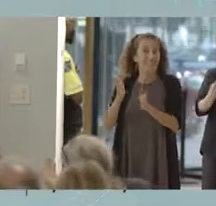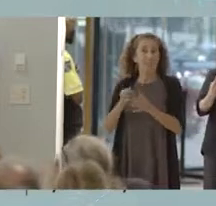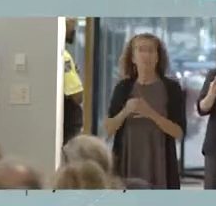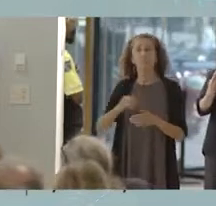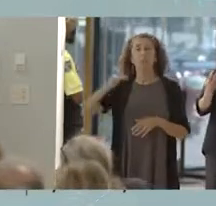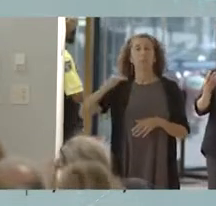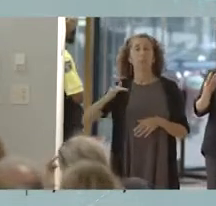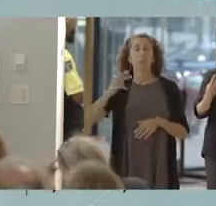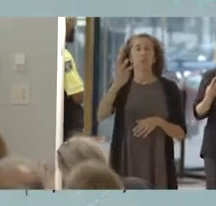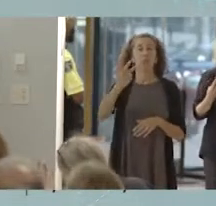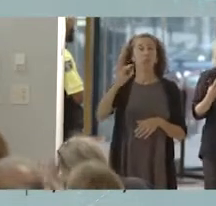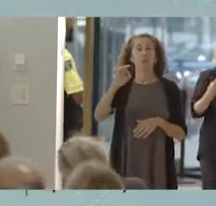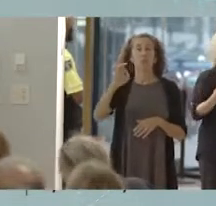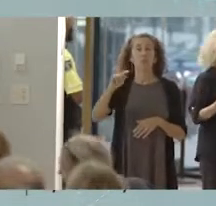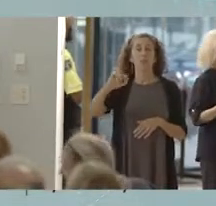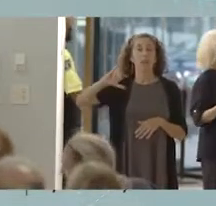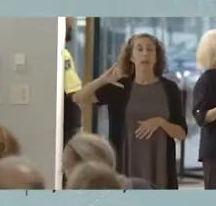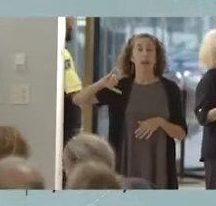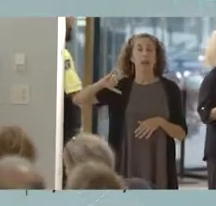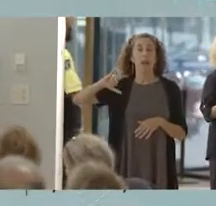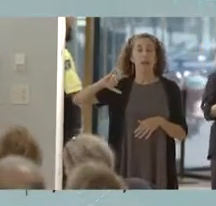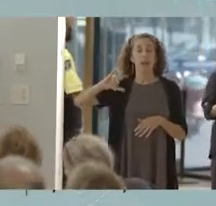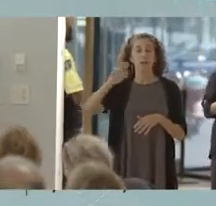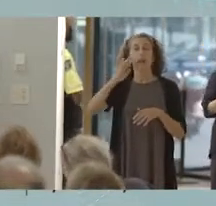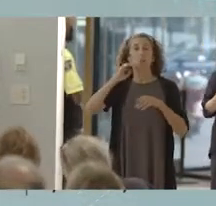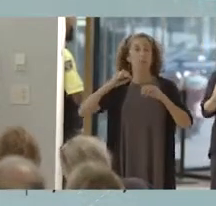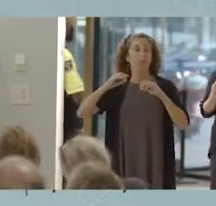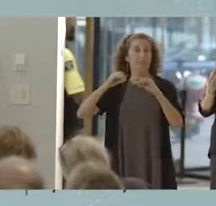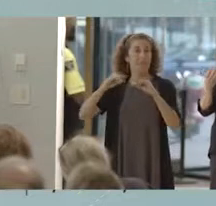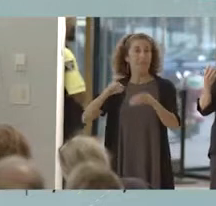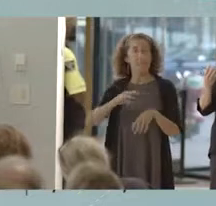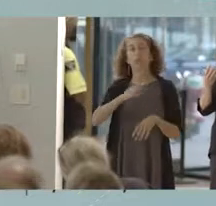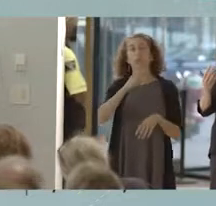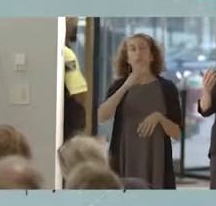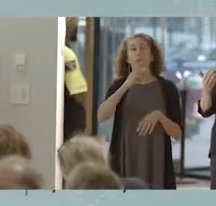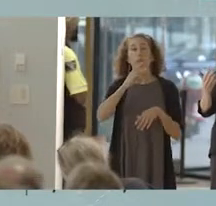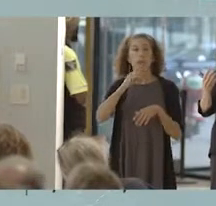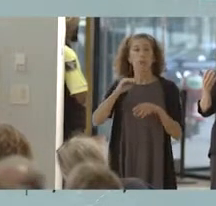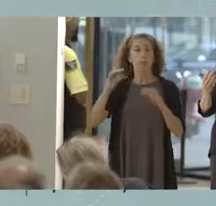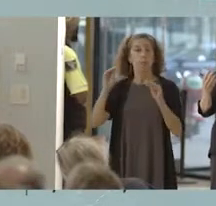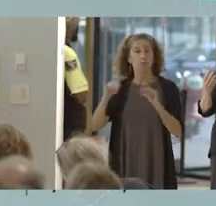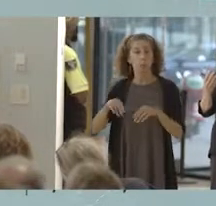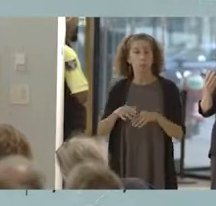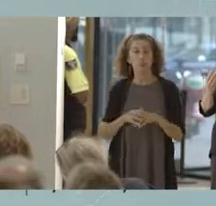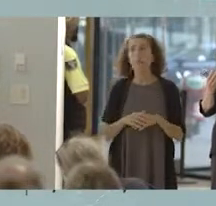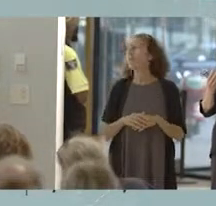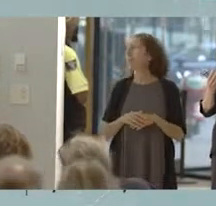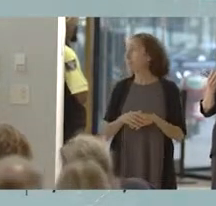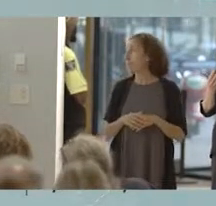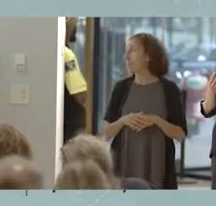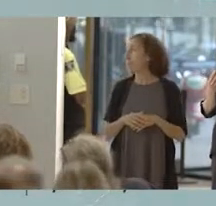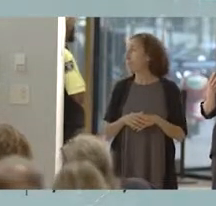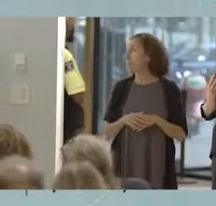high, which we're proposing be integrated with seeding, planting, water potentially. And then as we move